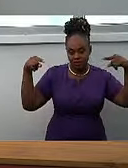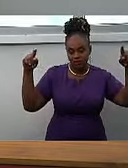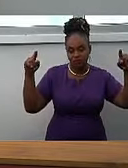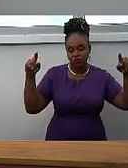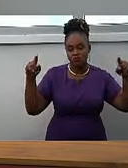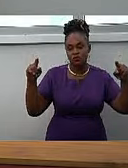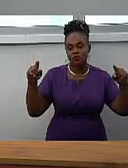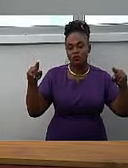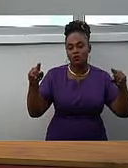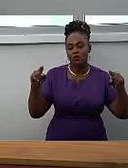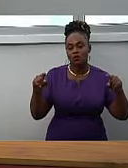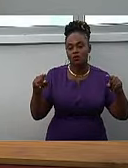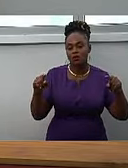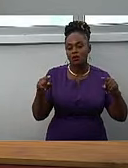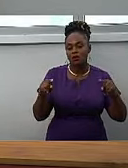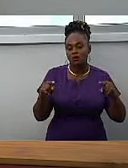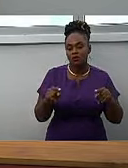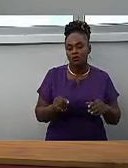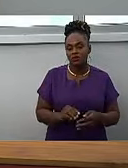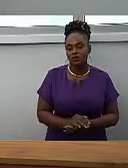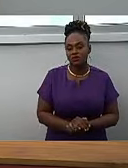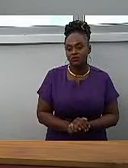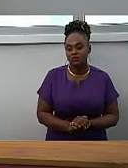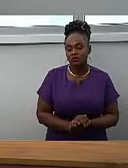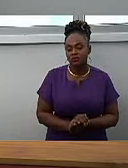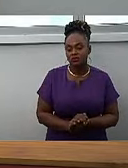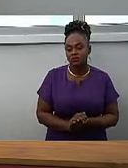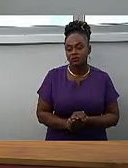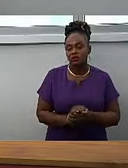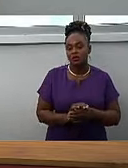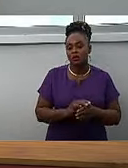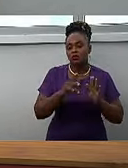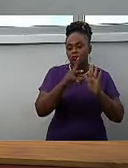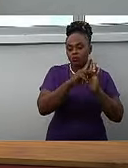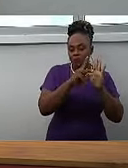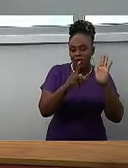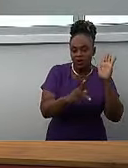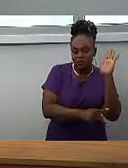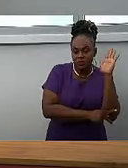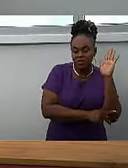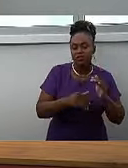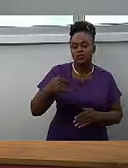of 4 parish level and 2 national youth parliaments, where